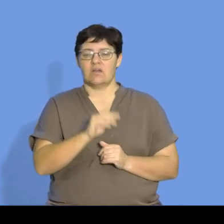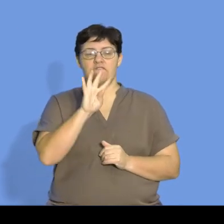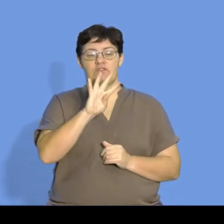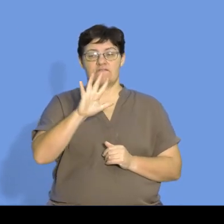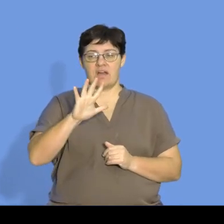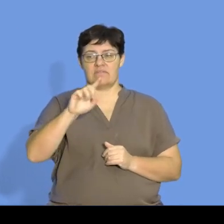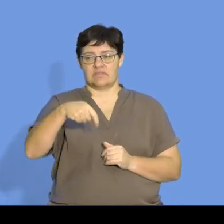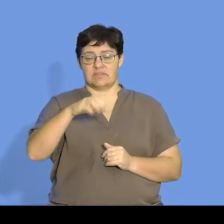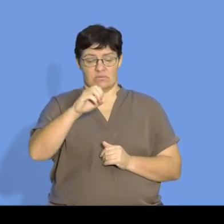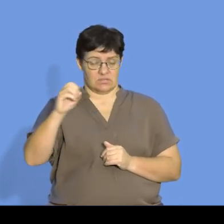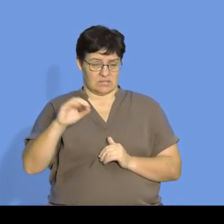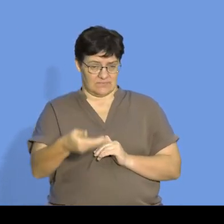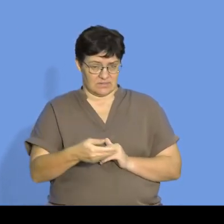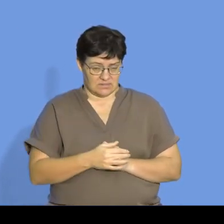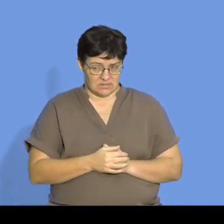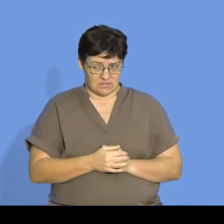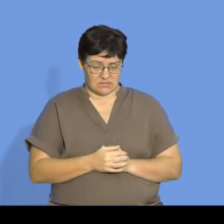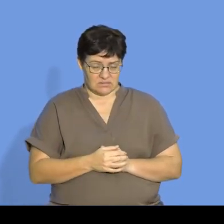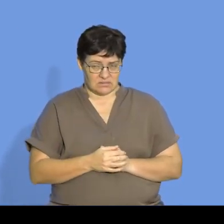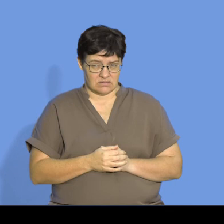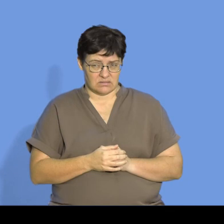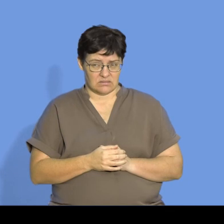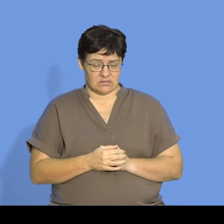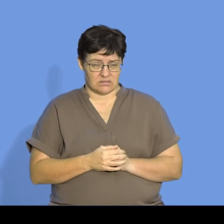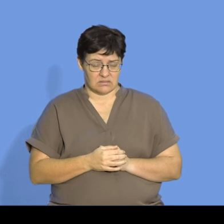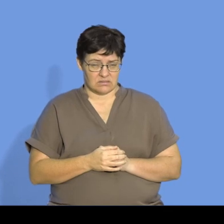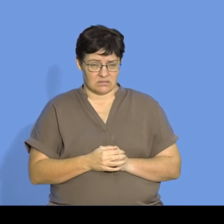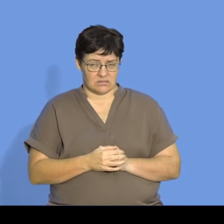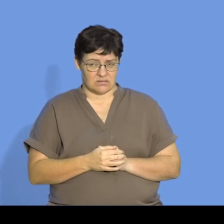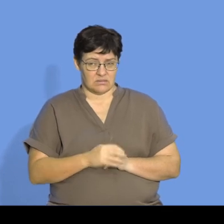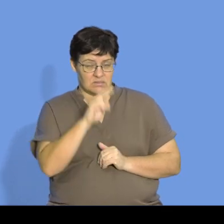can see here 45,000.